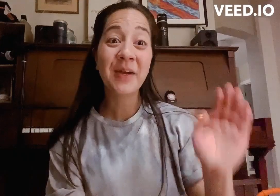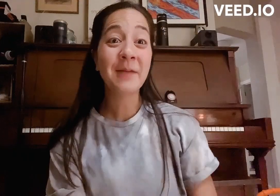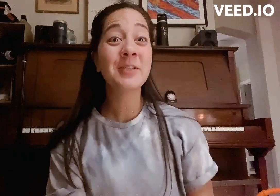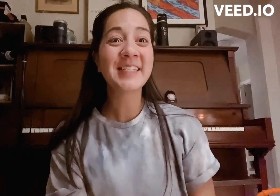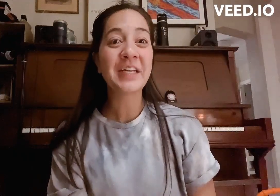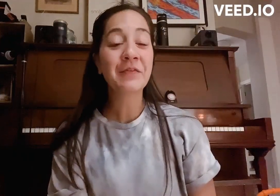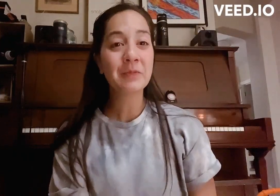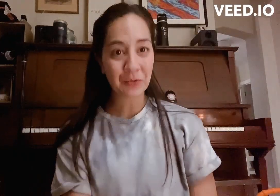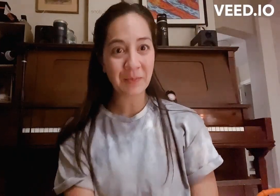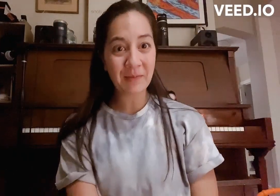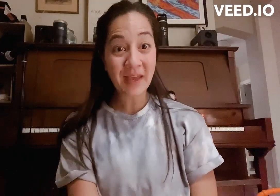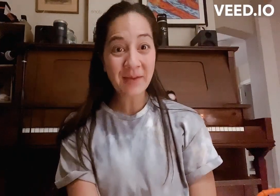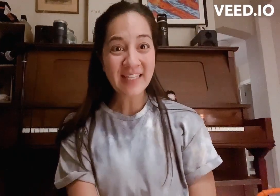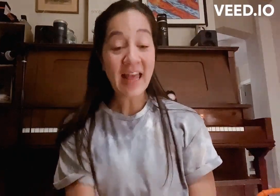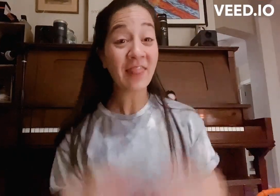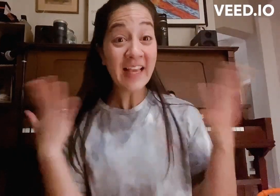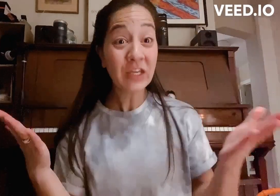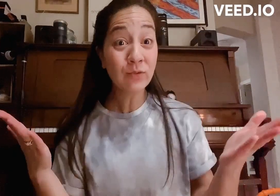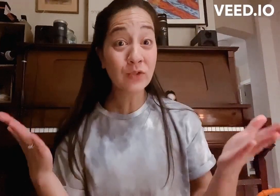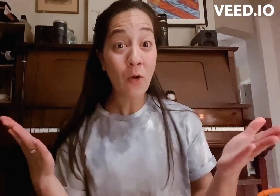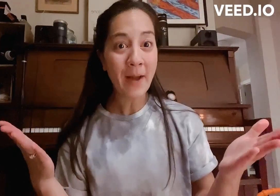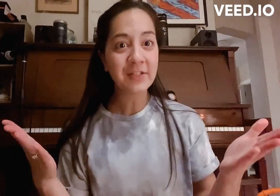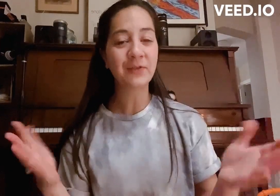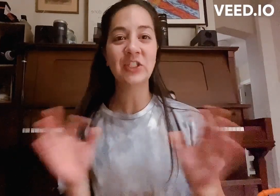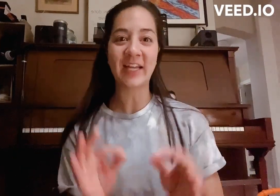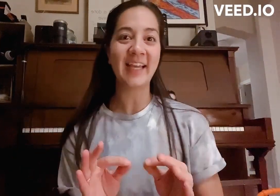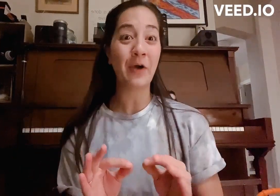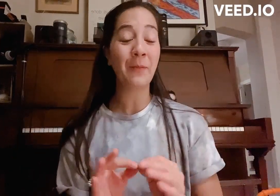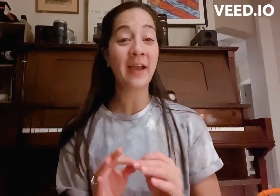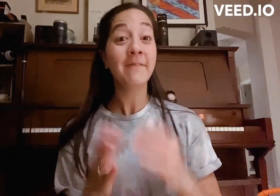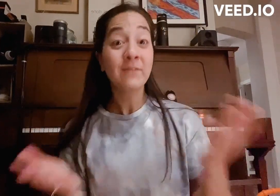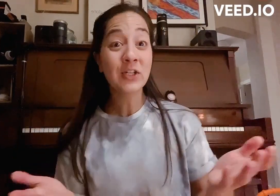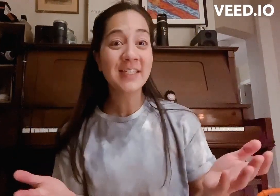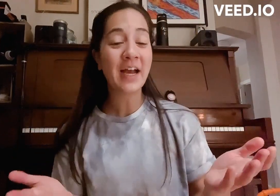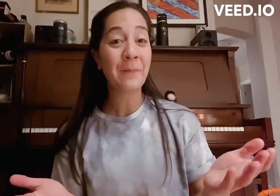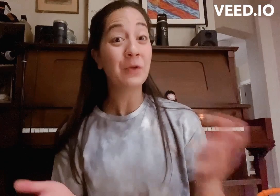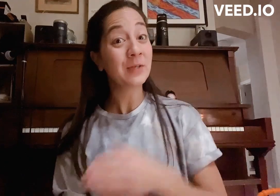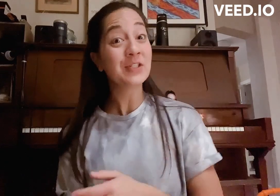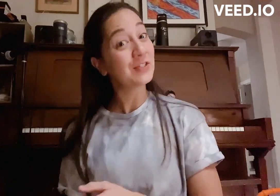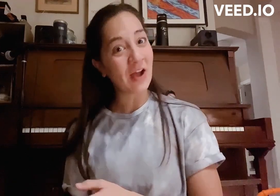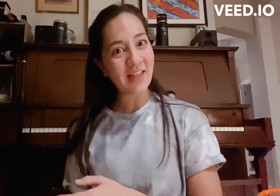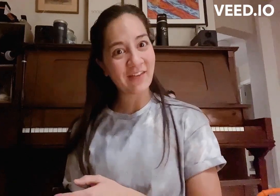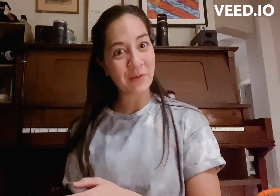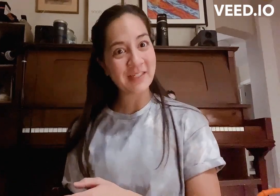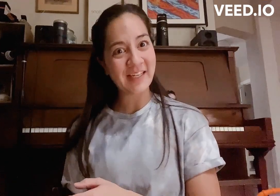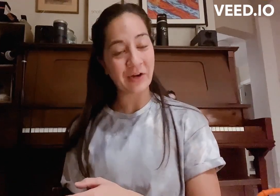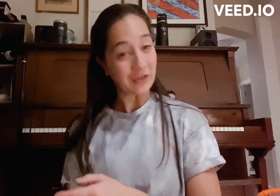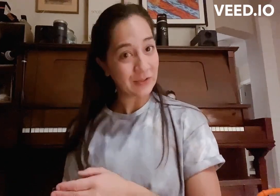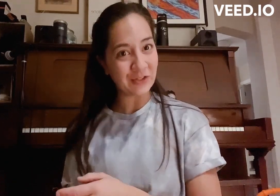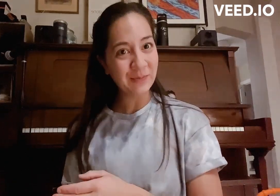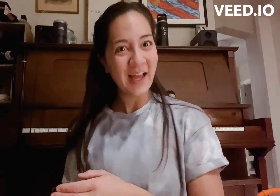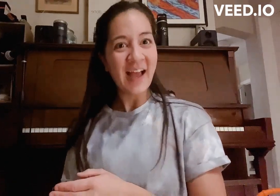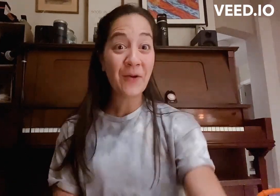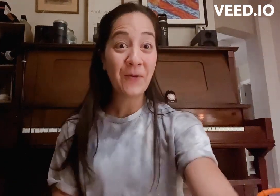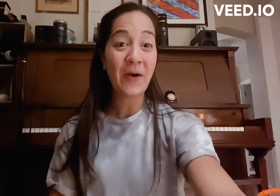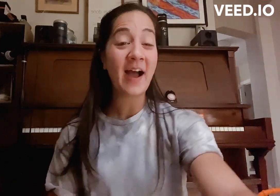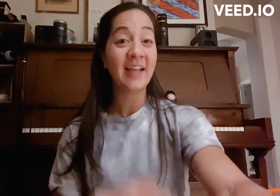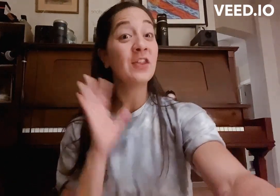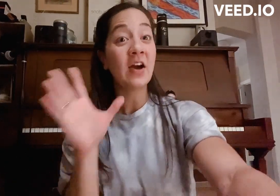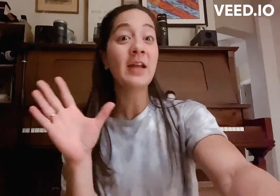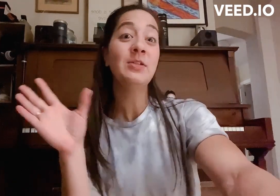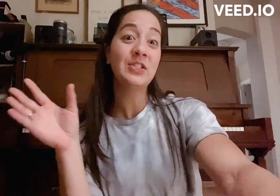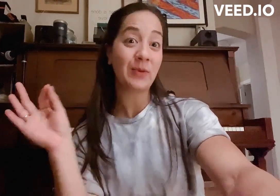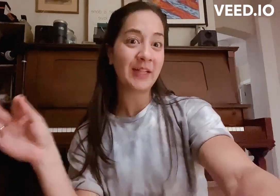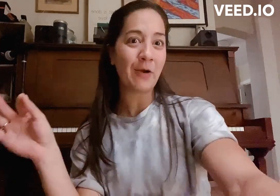Hi everyone, I'm Christina from Dirty Me Babies. Thank you so much for checking out my first original song that I've posted here on YouTube. So